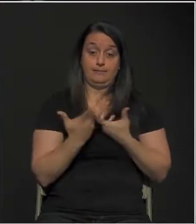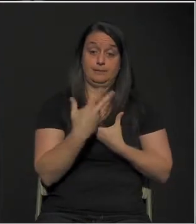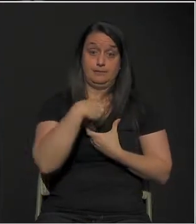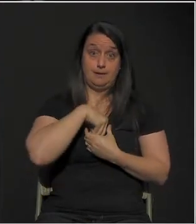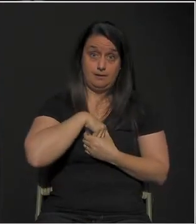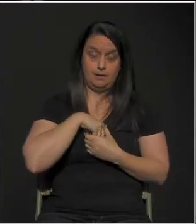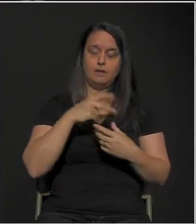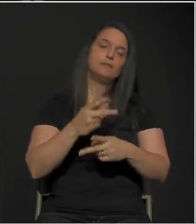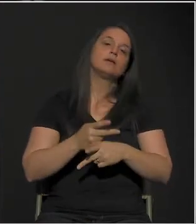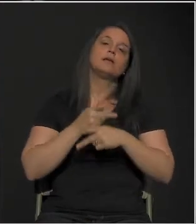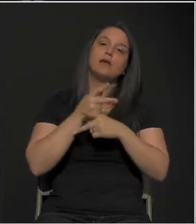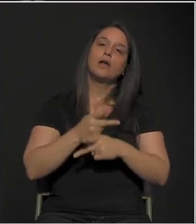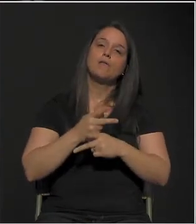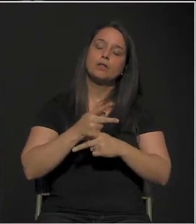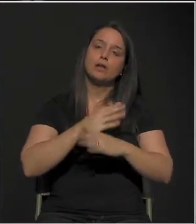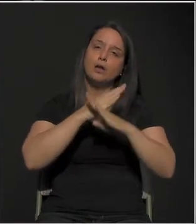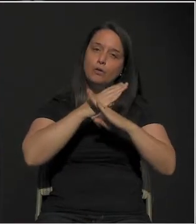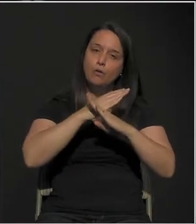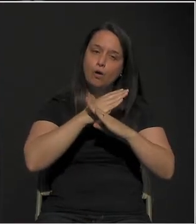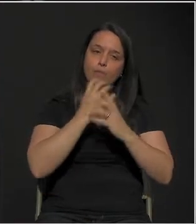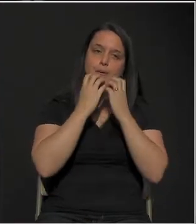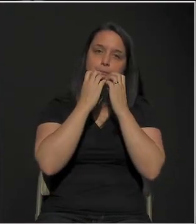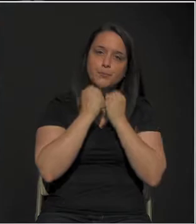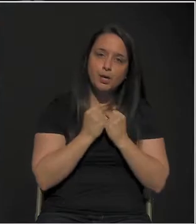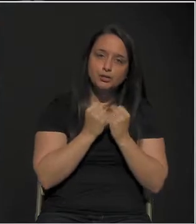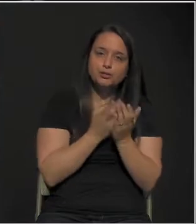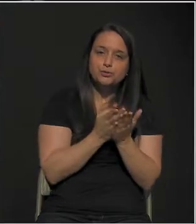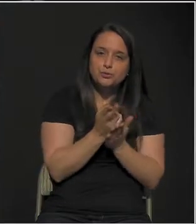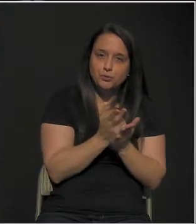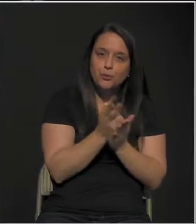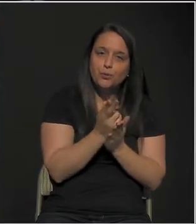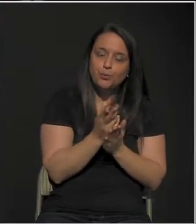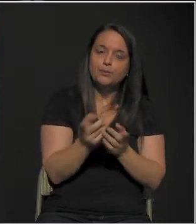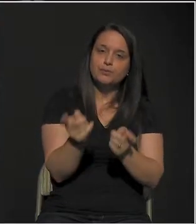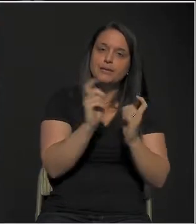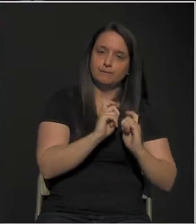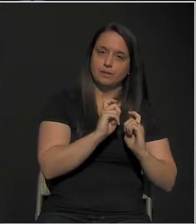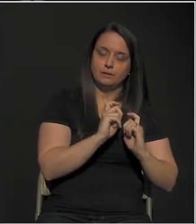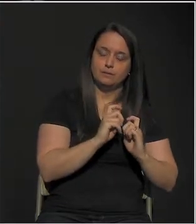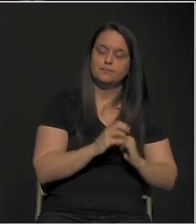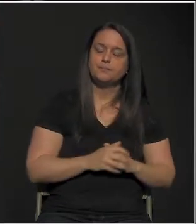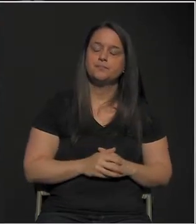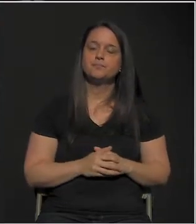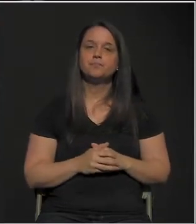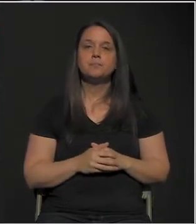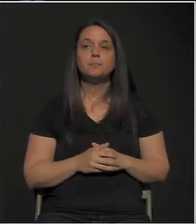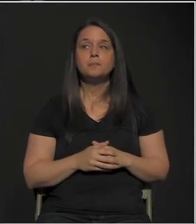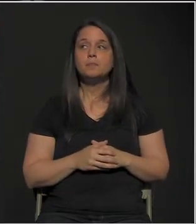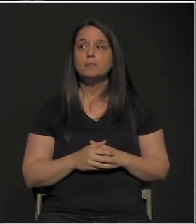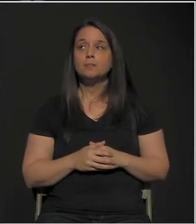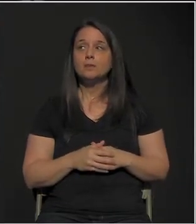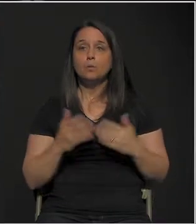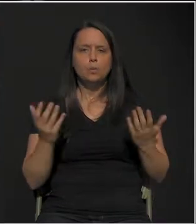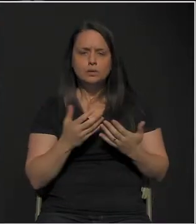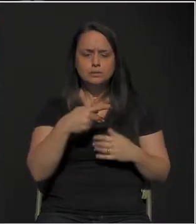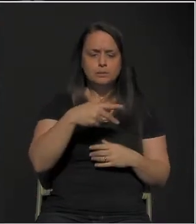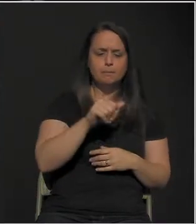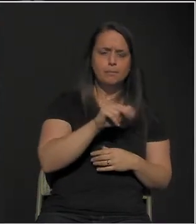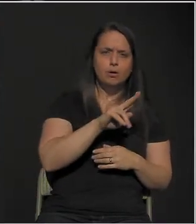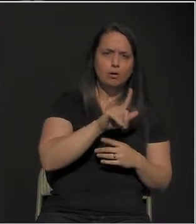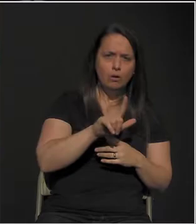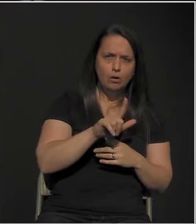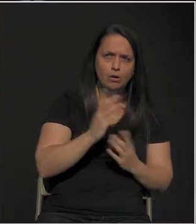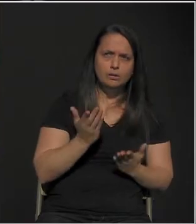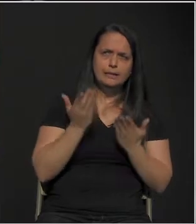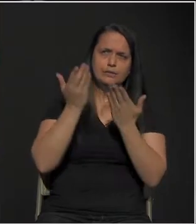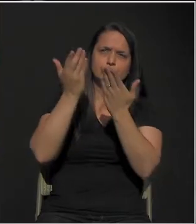lives within us, carefully guard the precious truth that has been entrusted to you. It's right there. What does Paul entrust